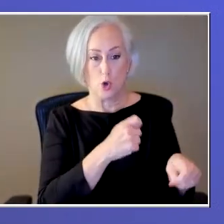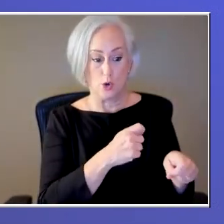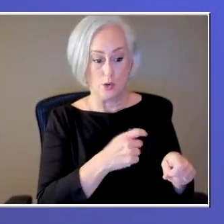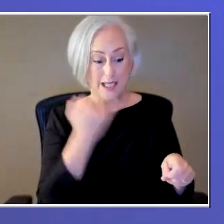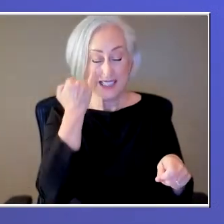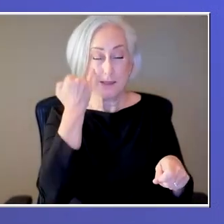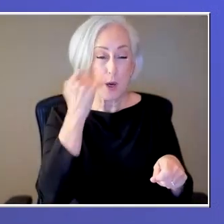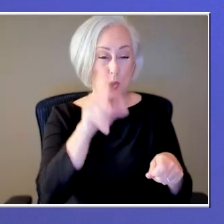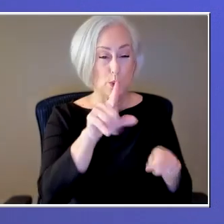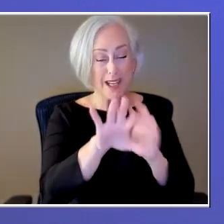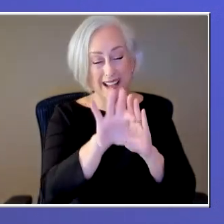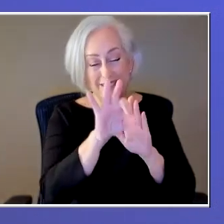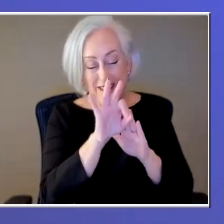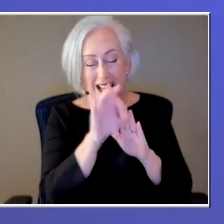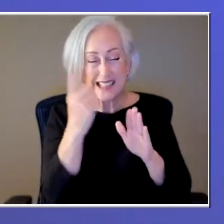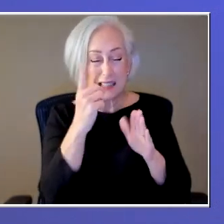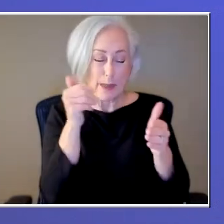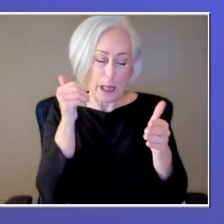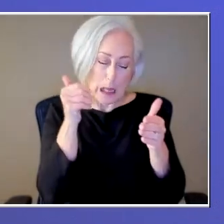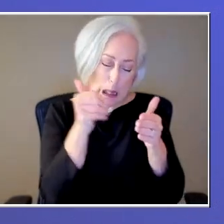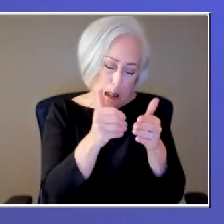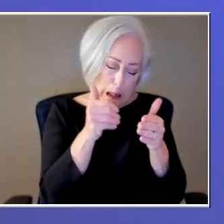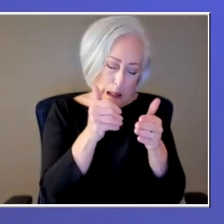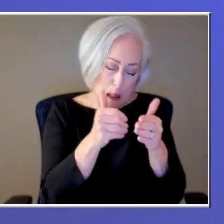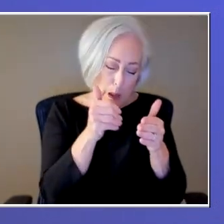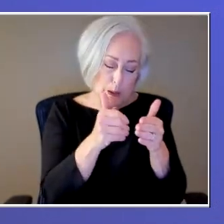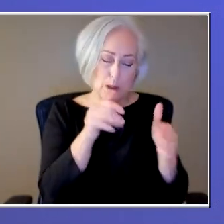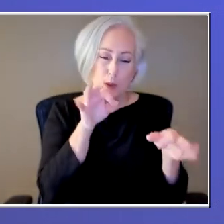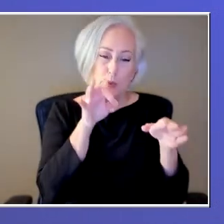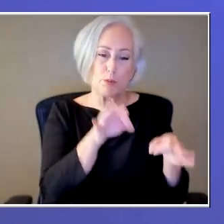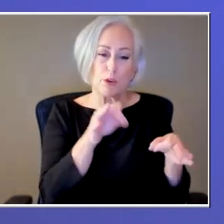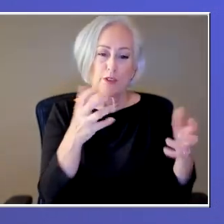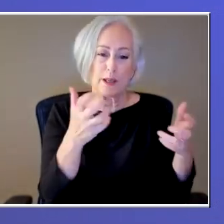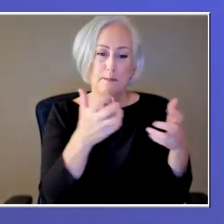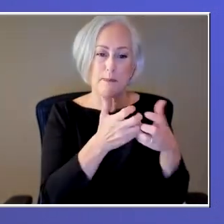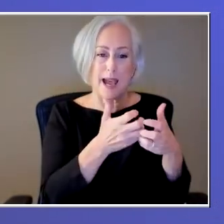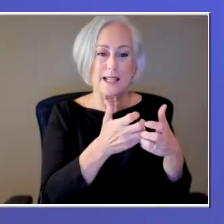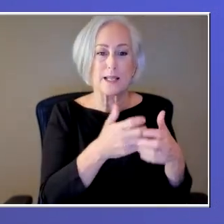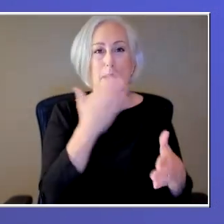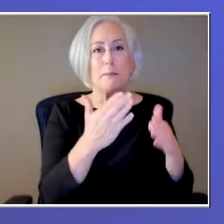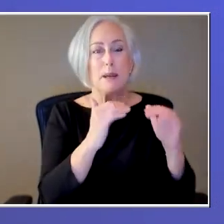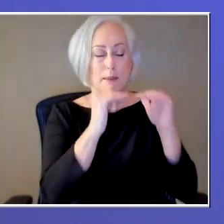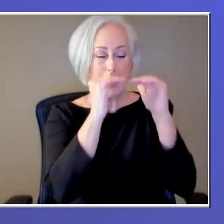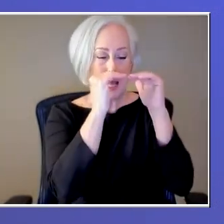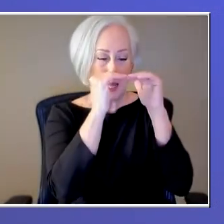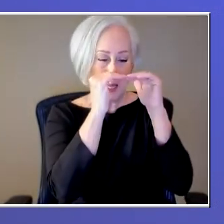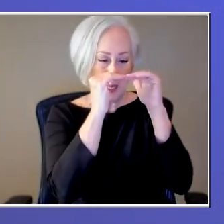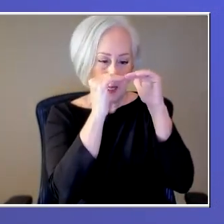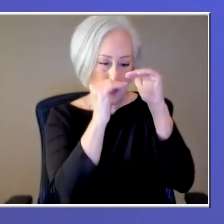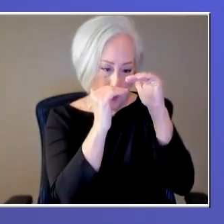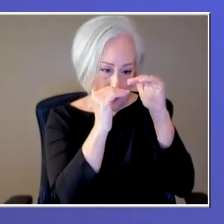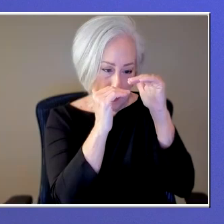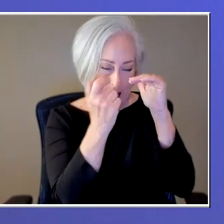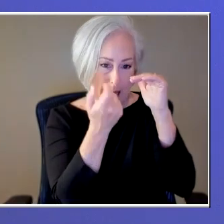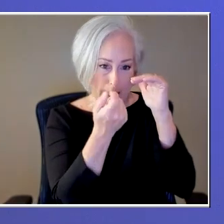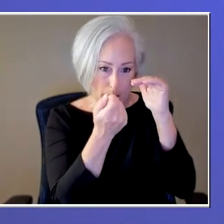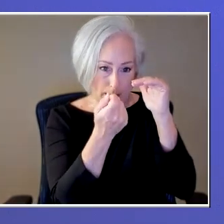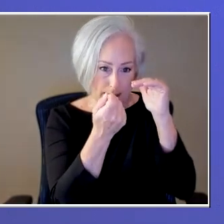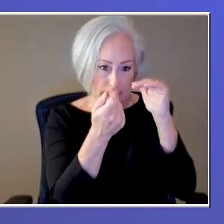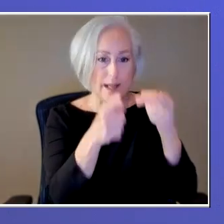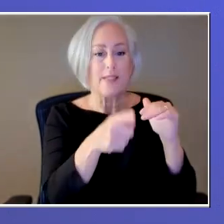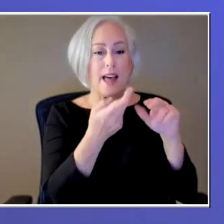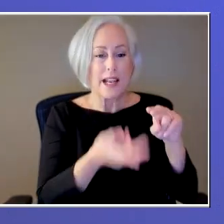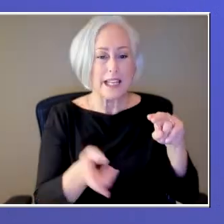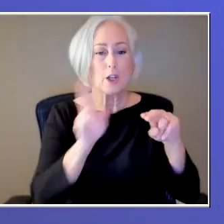nearly a perfect match, instead of being a perfect match, like off by one, then that will increase their statistic chance